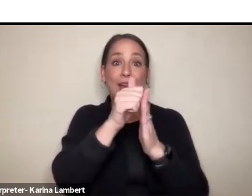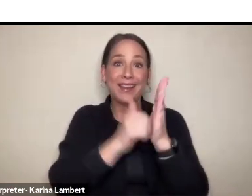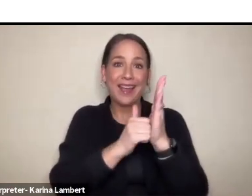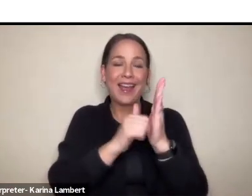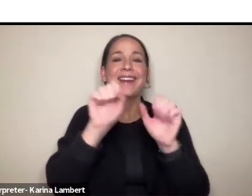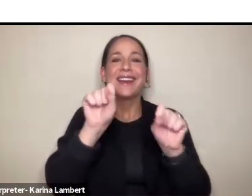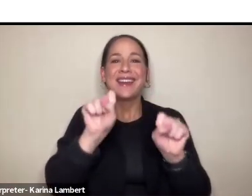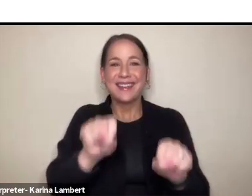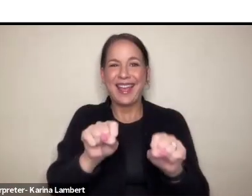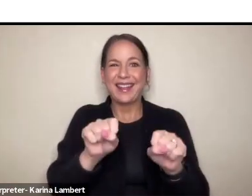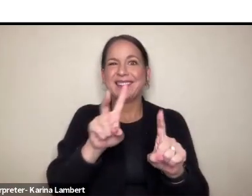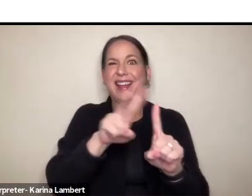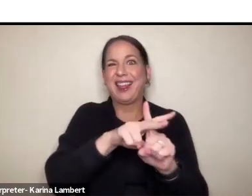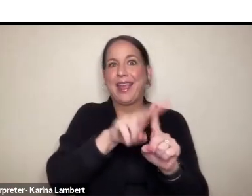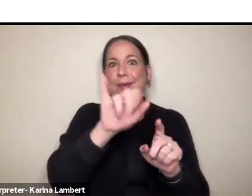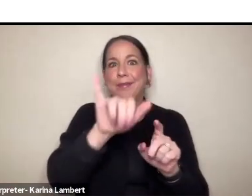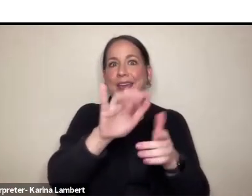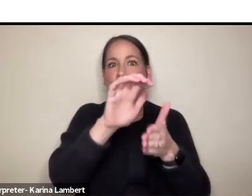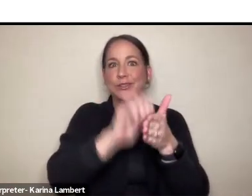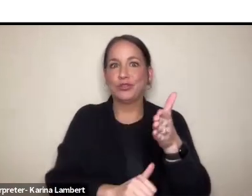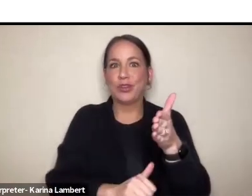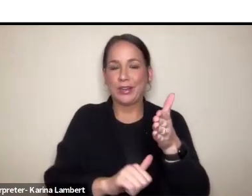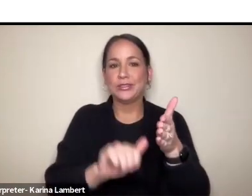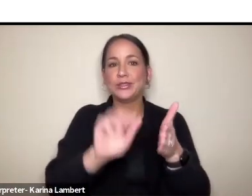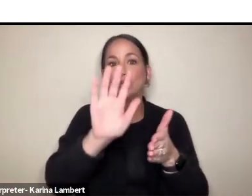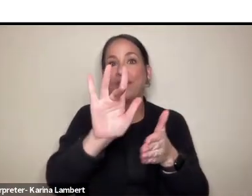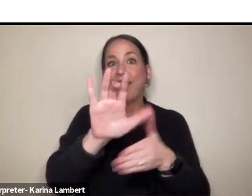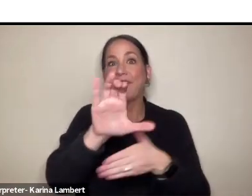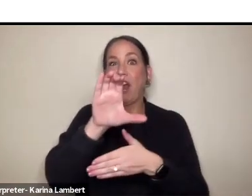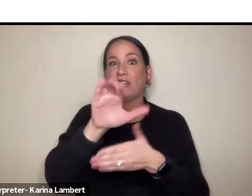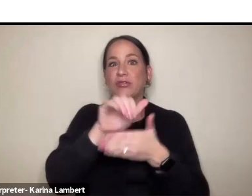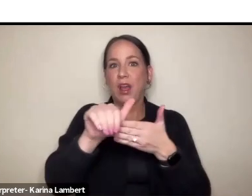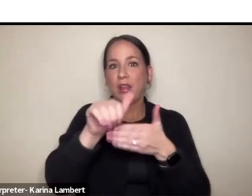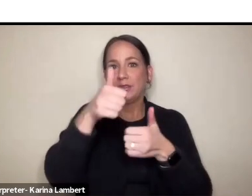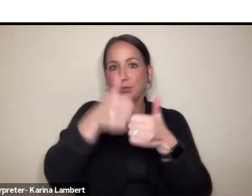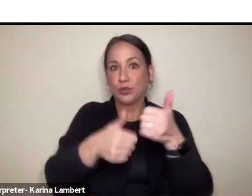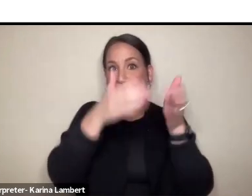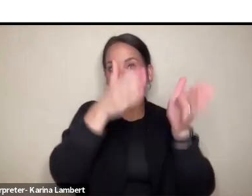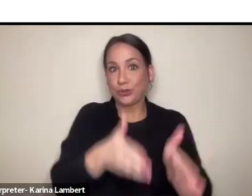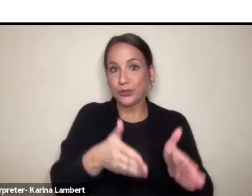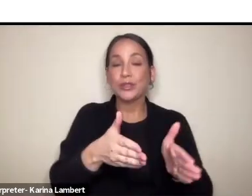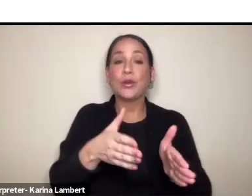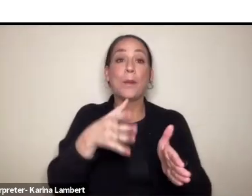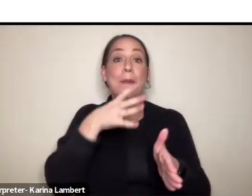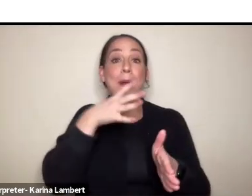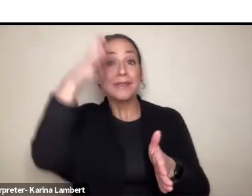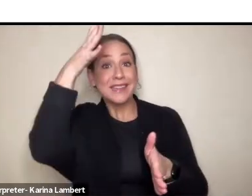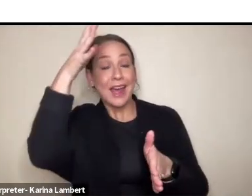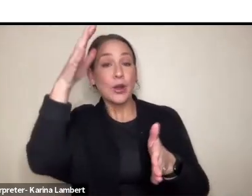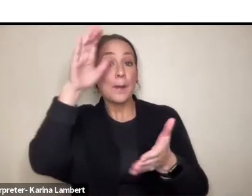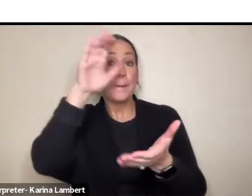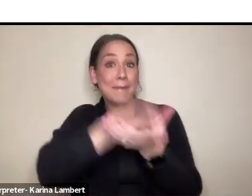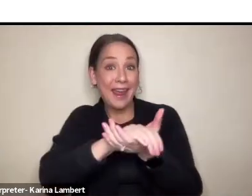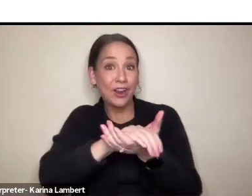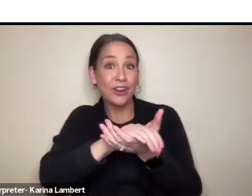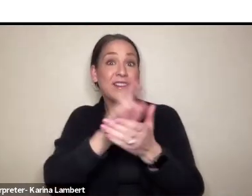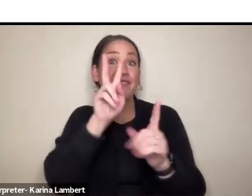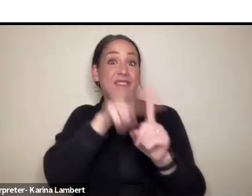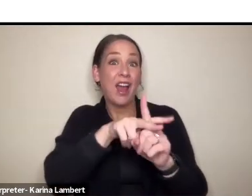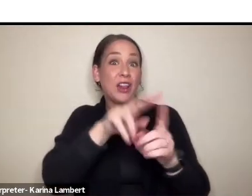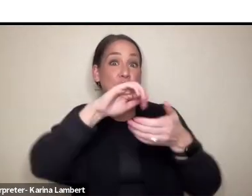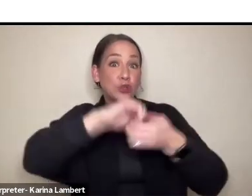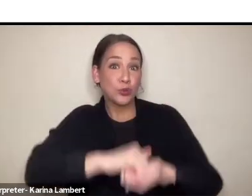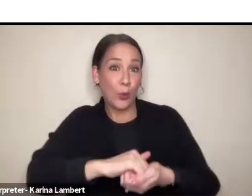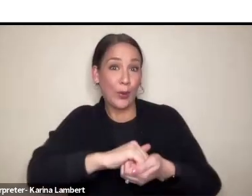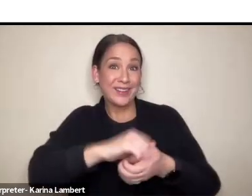subtraction $2,500 per person, or if mom and dad are married and filing joint returns, that could